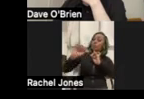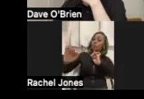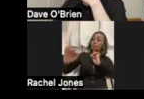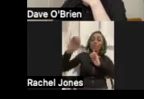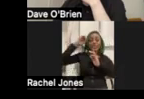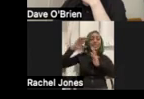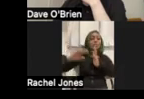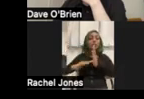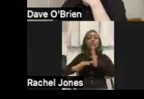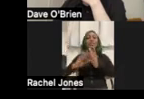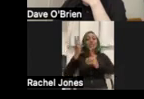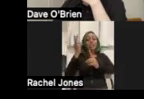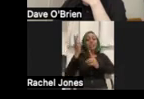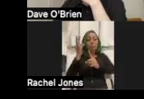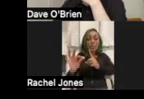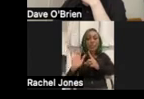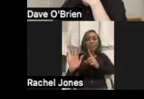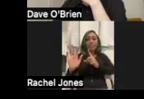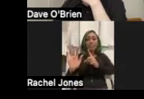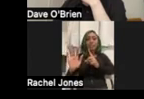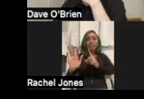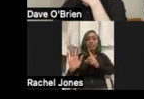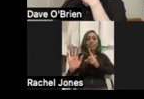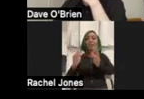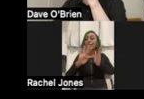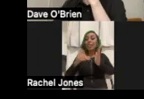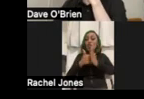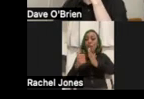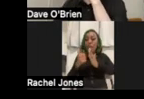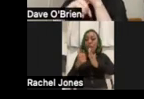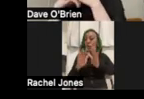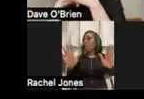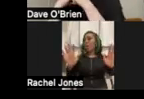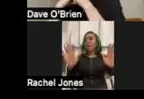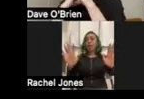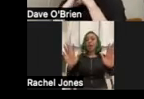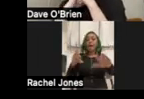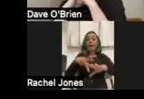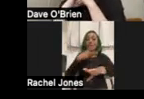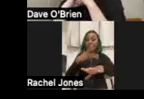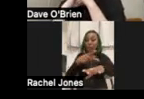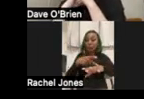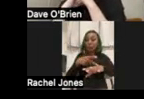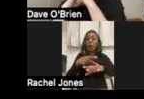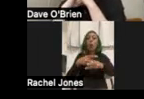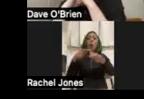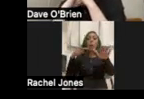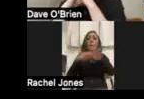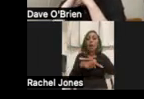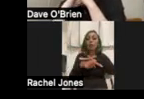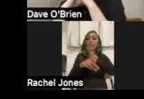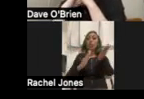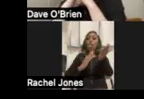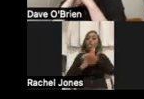of specifically precarious, irregular or undocumented Filipino migrants amidst the COVID